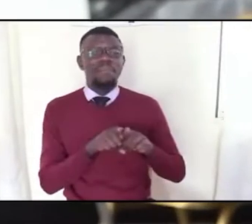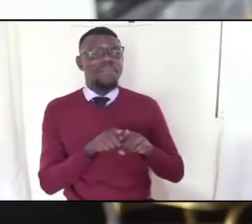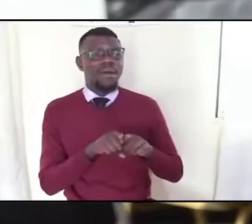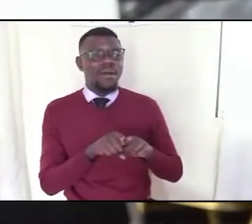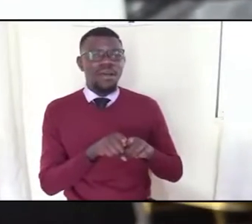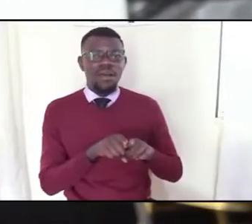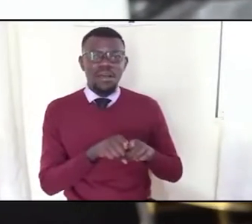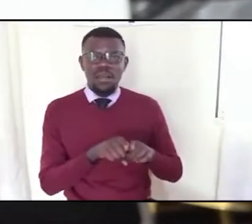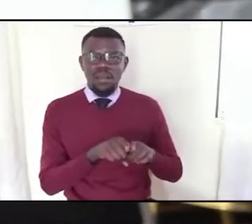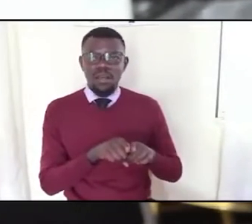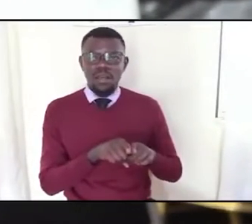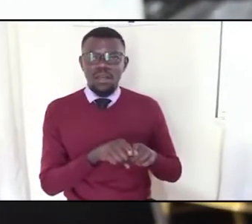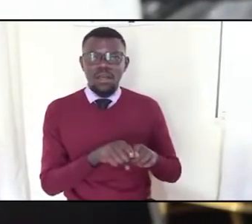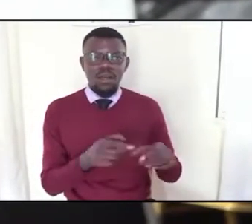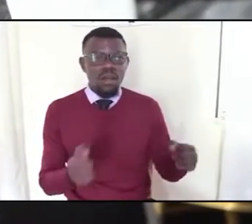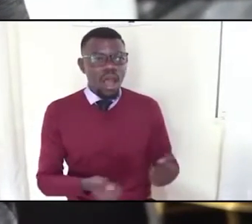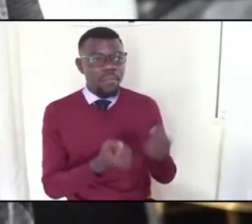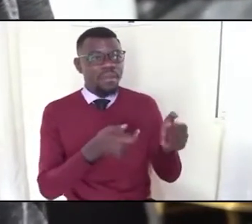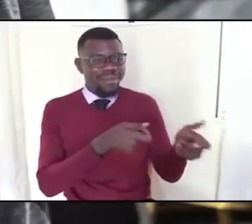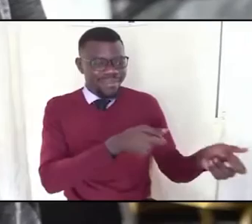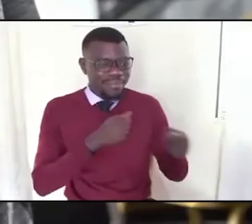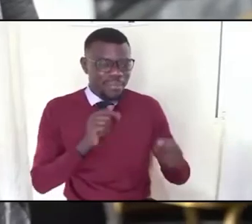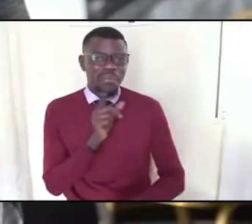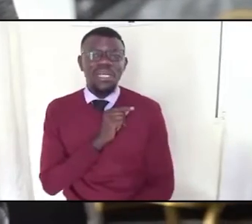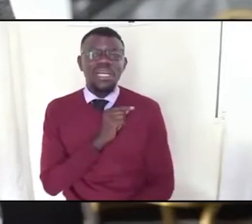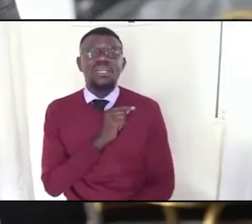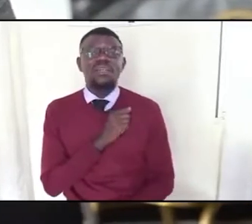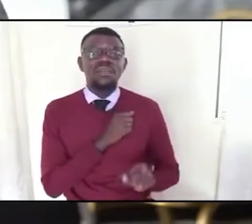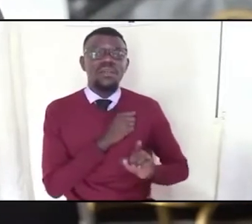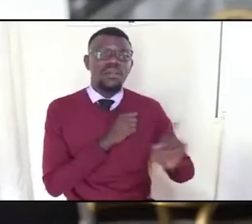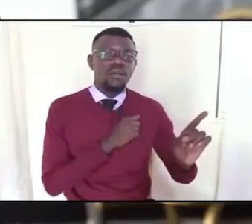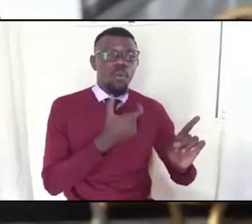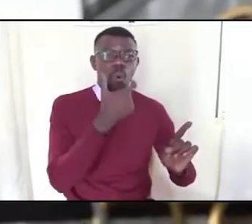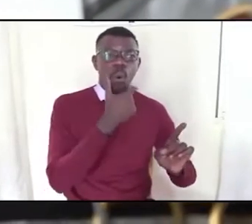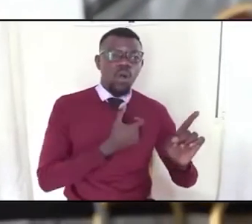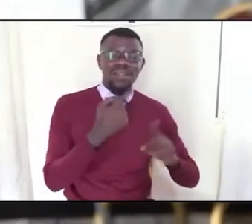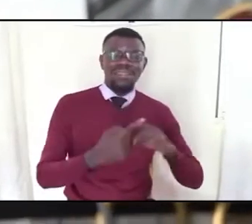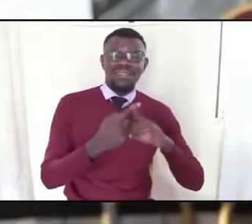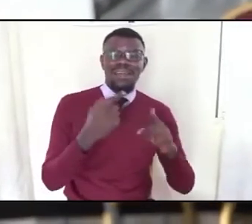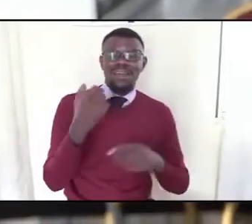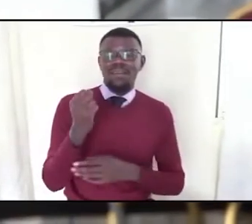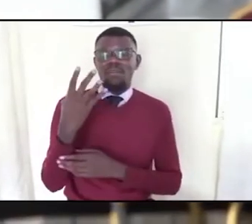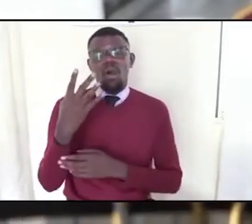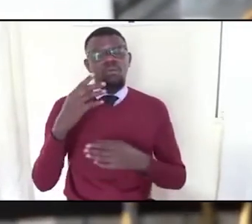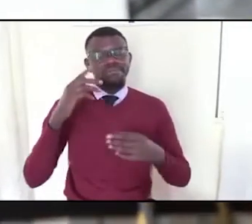And when that happened to a 54-year-old, she passed out.